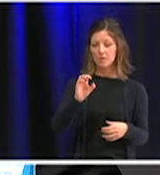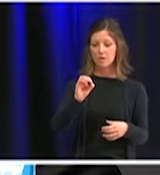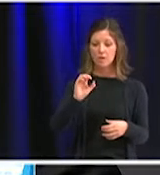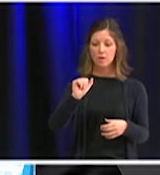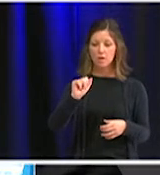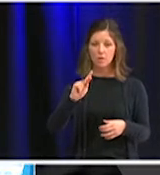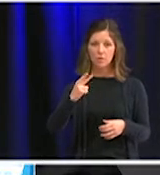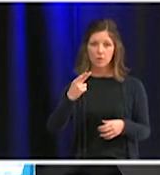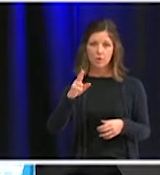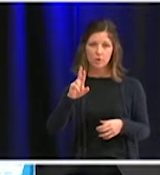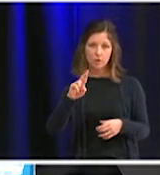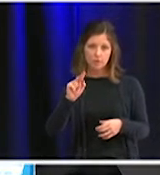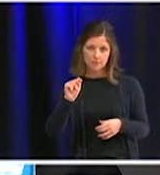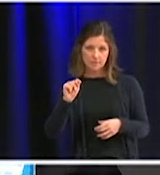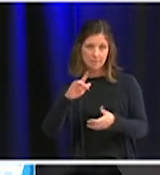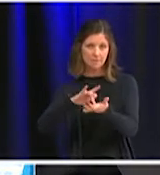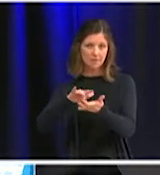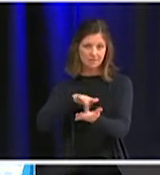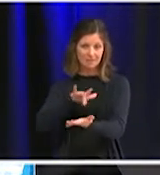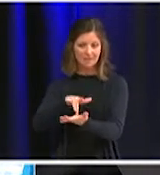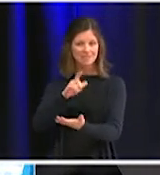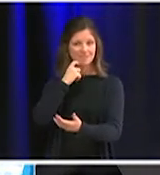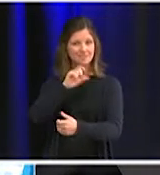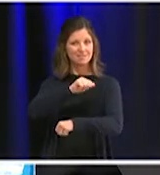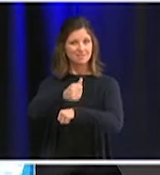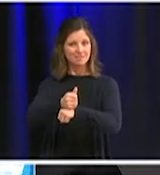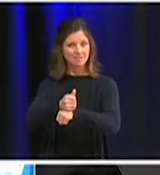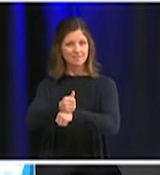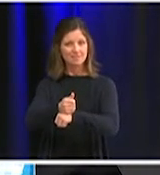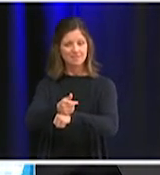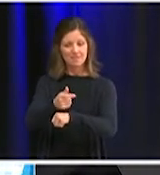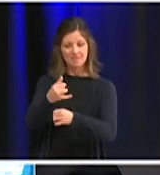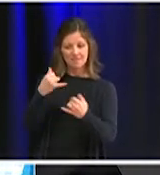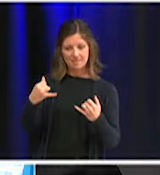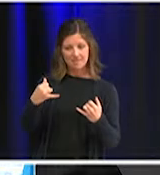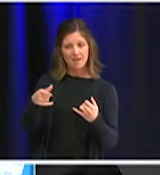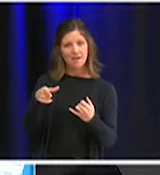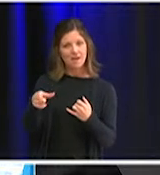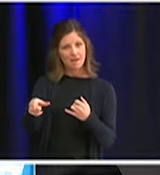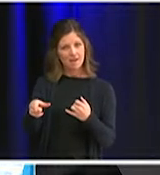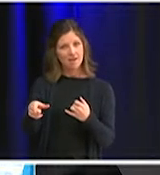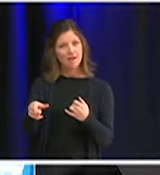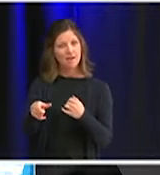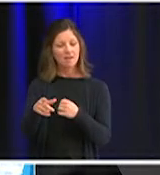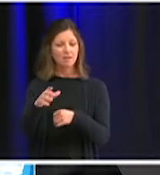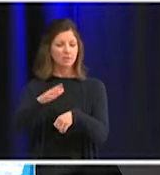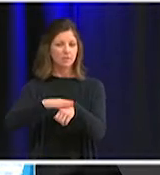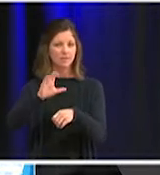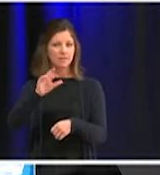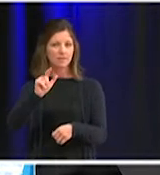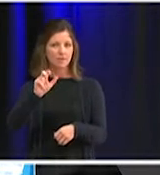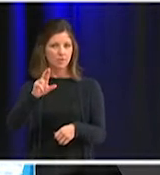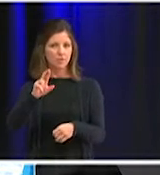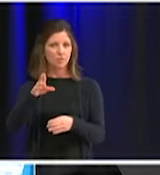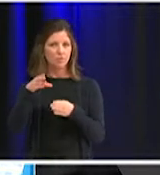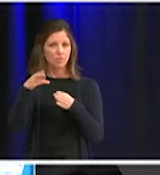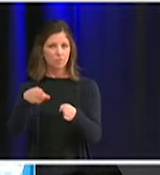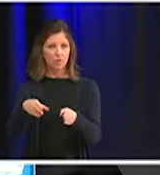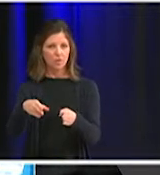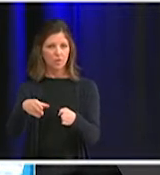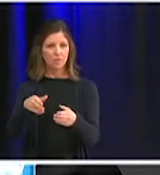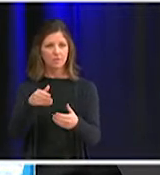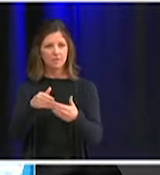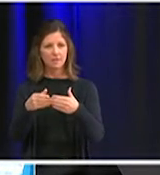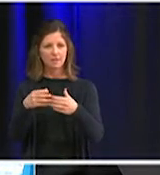Center. They now have moving in where the old Oak Candler Road Presbyterian Church would be. It's a $15